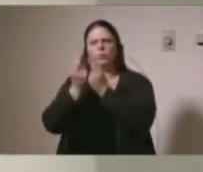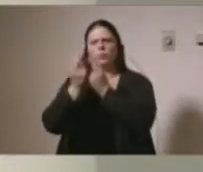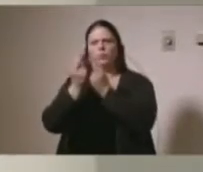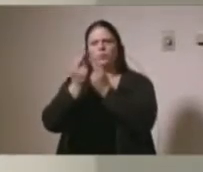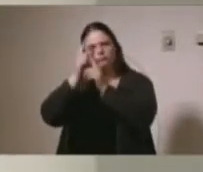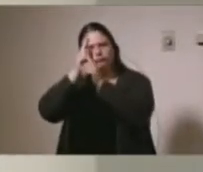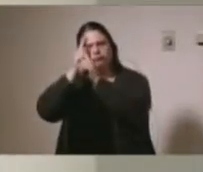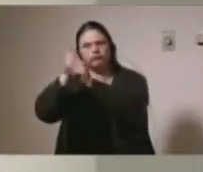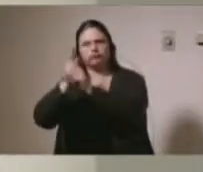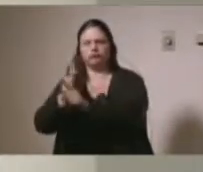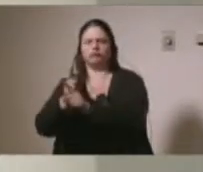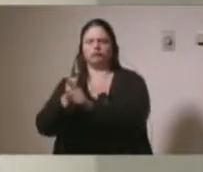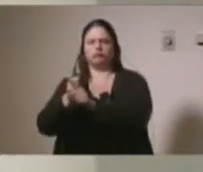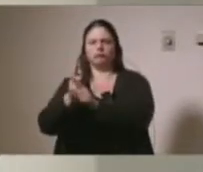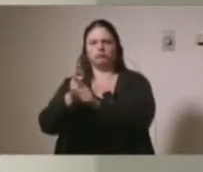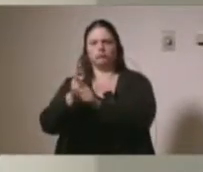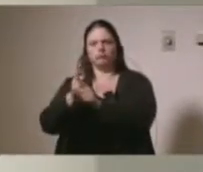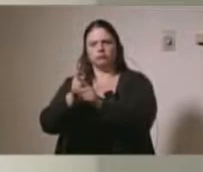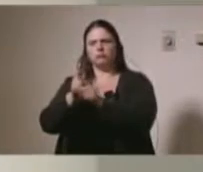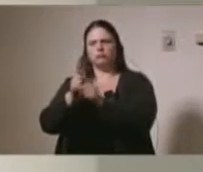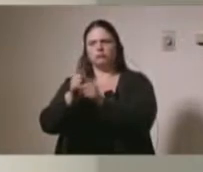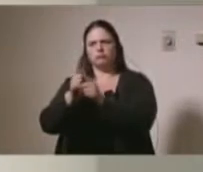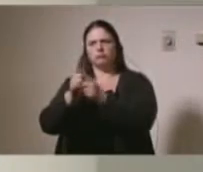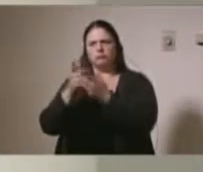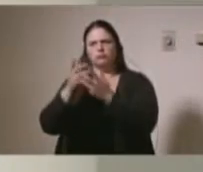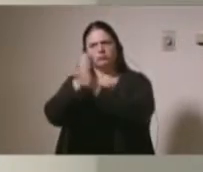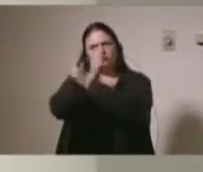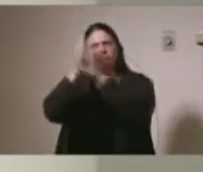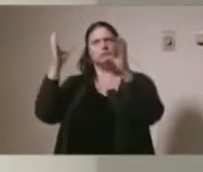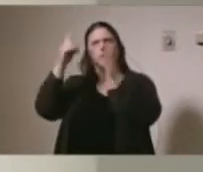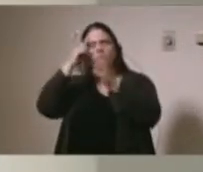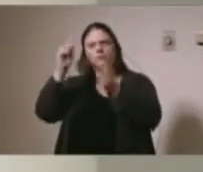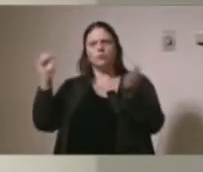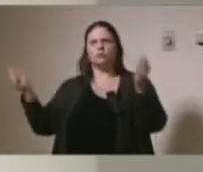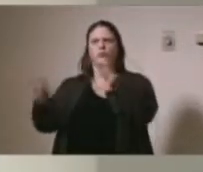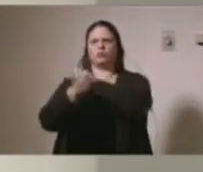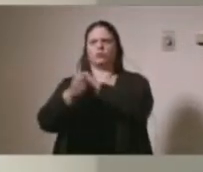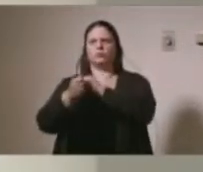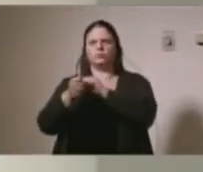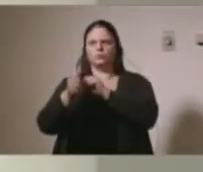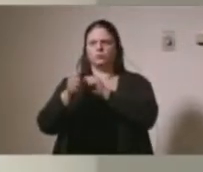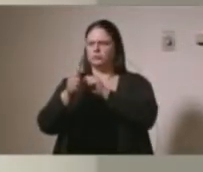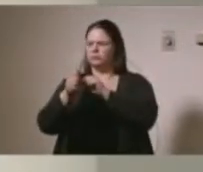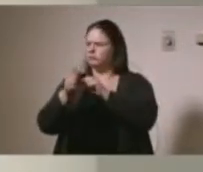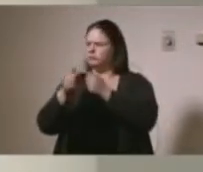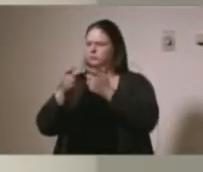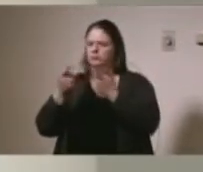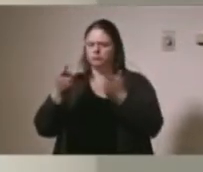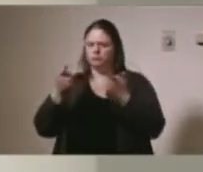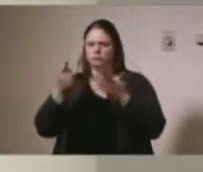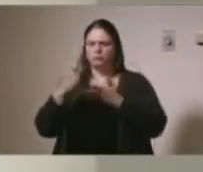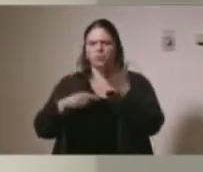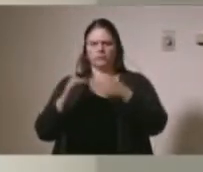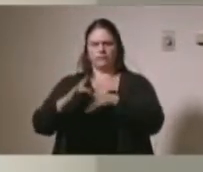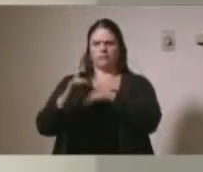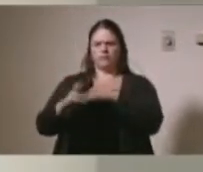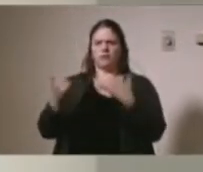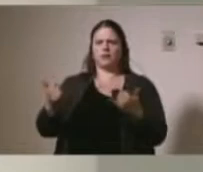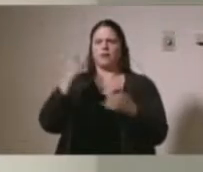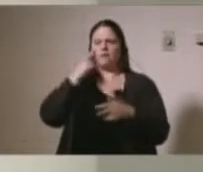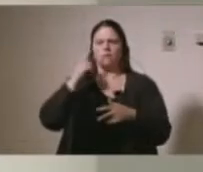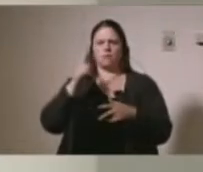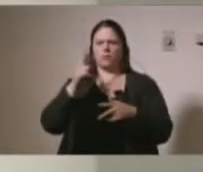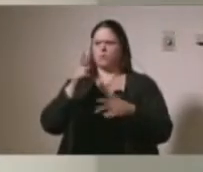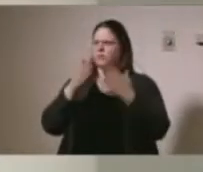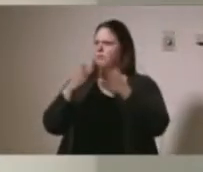is part of our vision for social change. I think it's crucial to emphasize